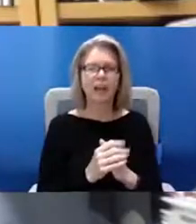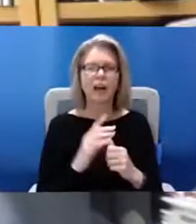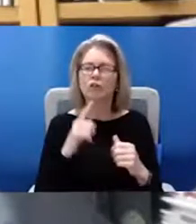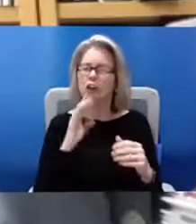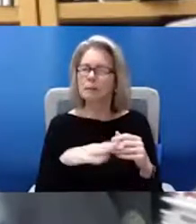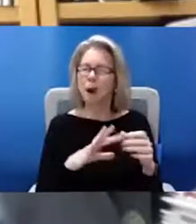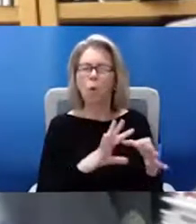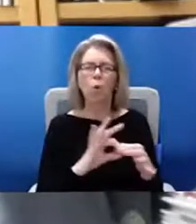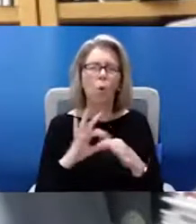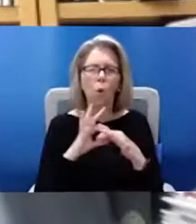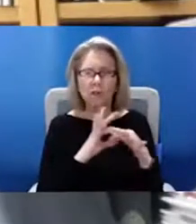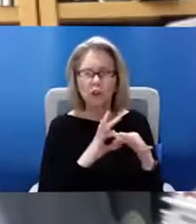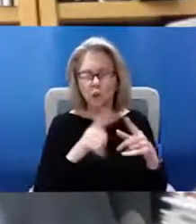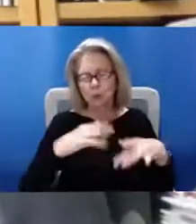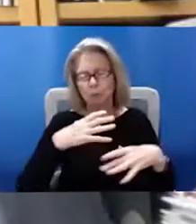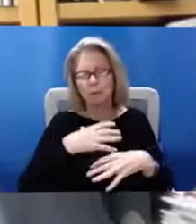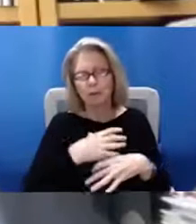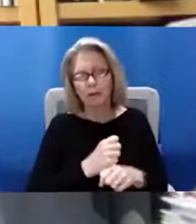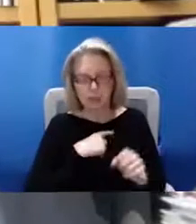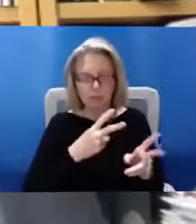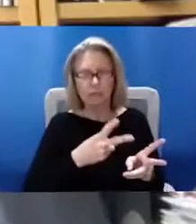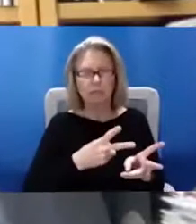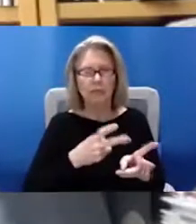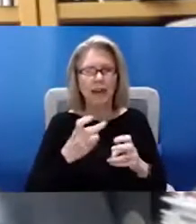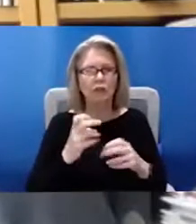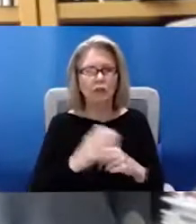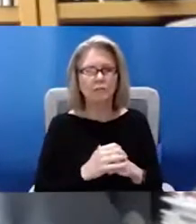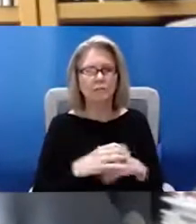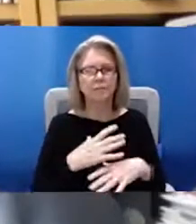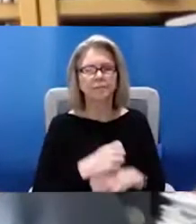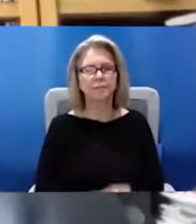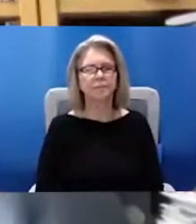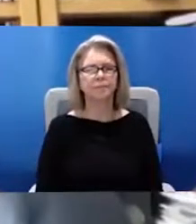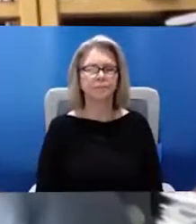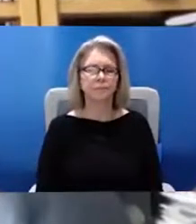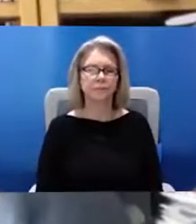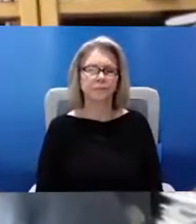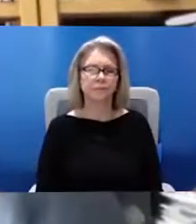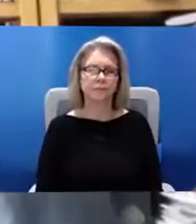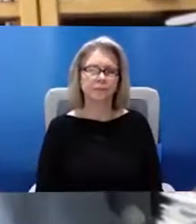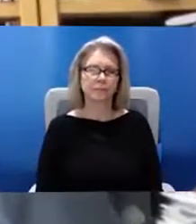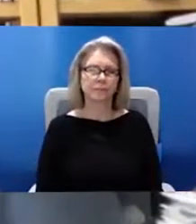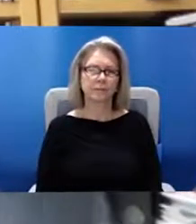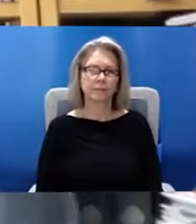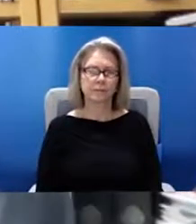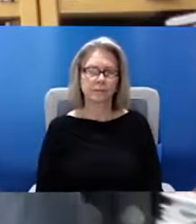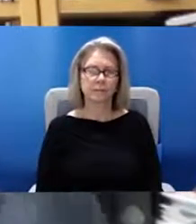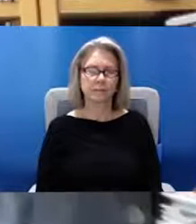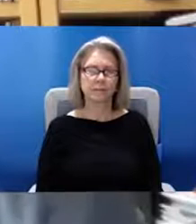she speaks of coalitions. I will read just two brief extracts. One is,